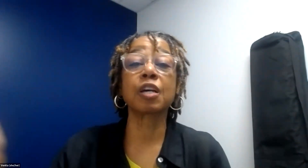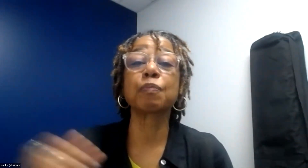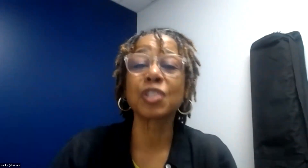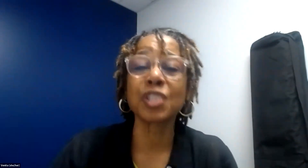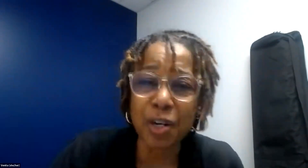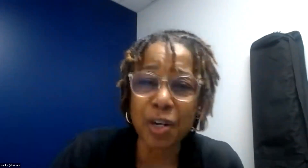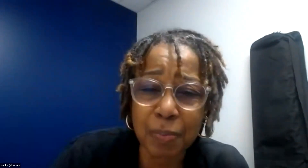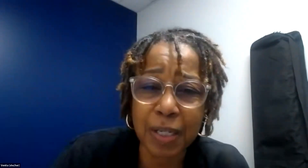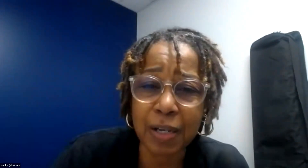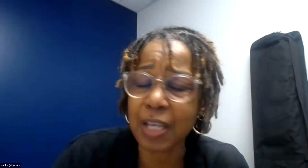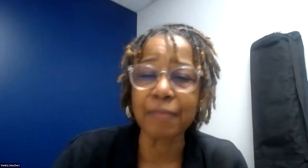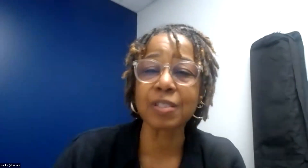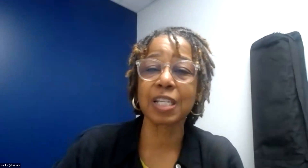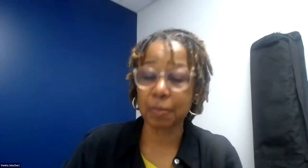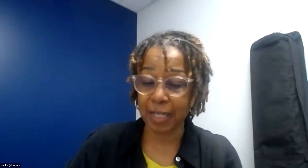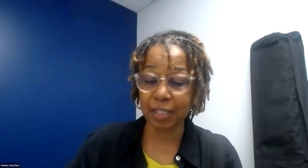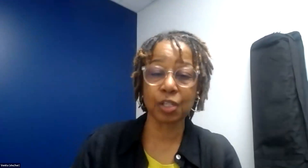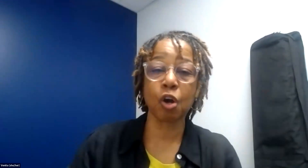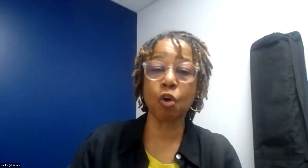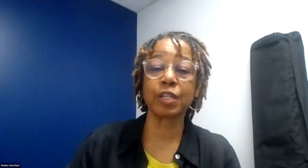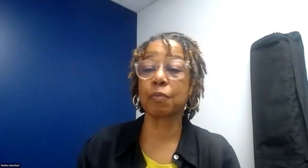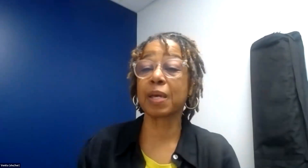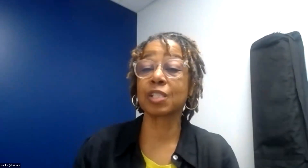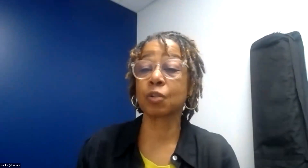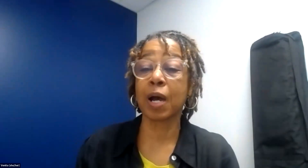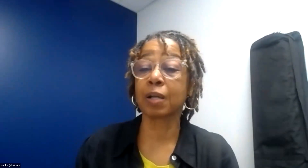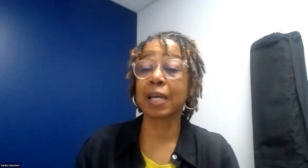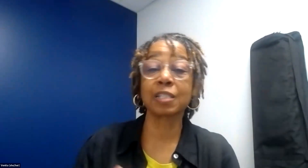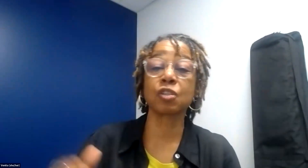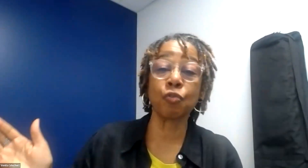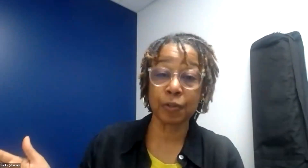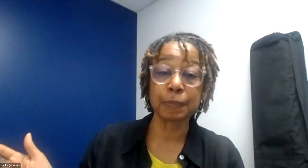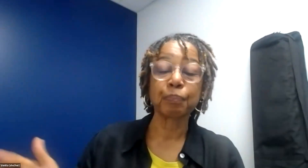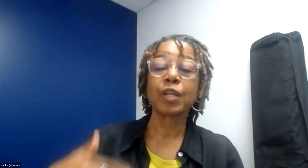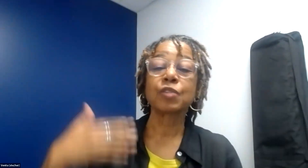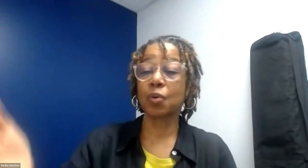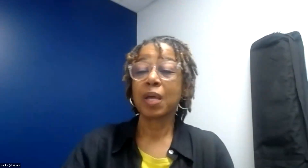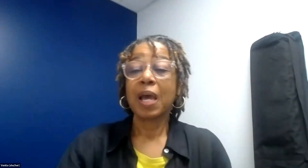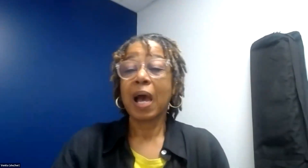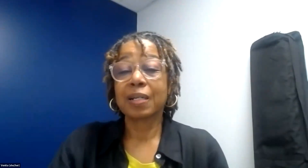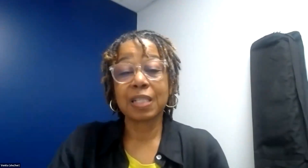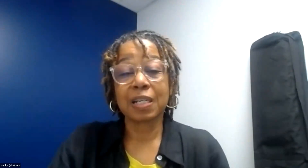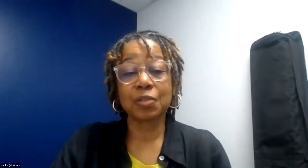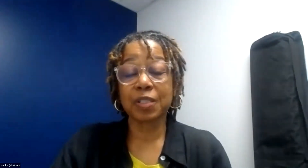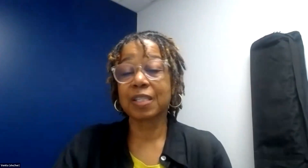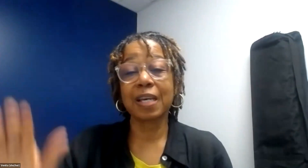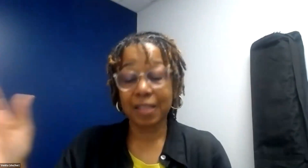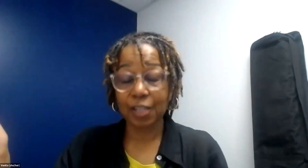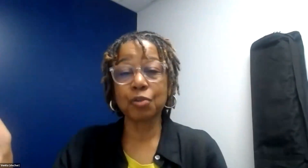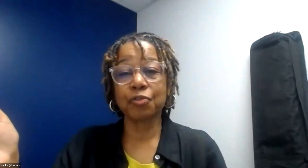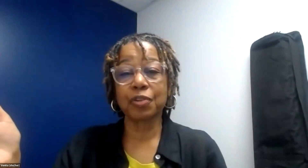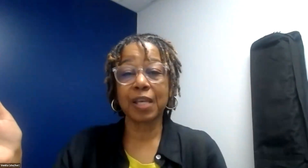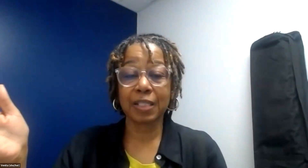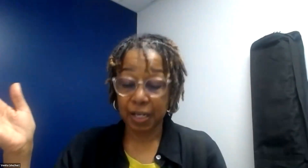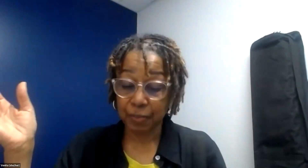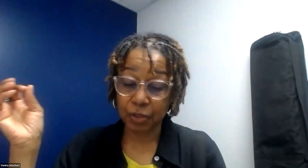reading yourself, but share with someone else. I haven't seen anybody share COVID information in a while, like it's over. So I just want to say that